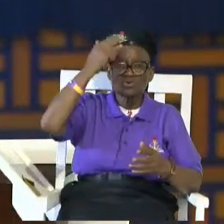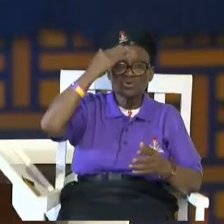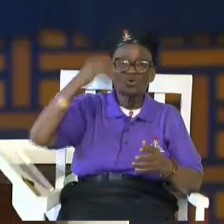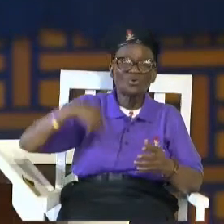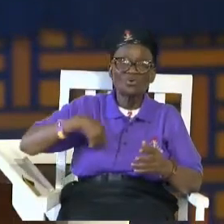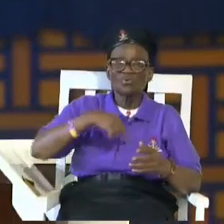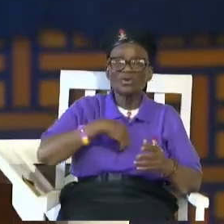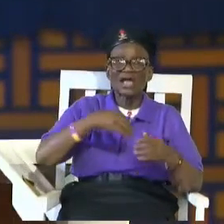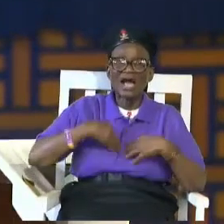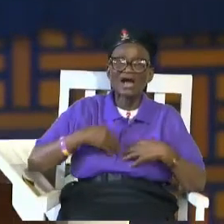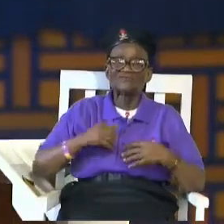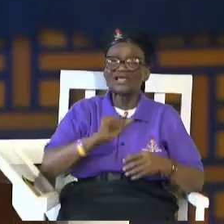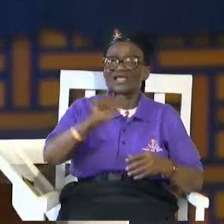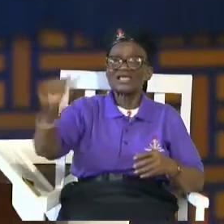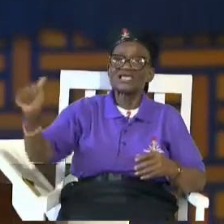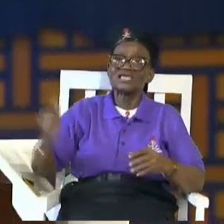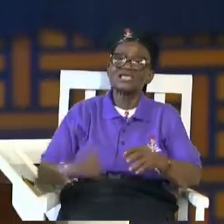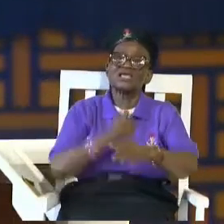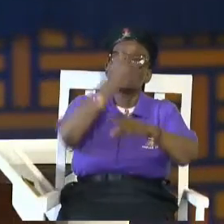we have a mountain.